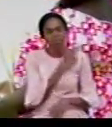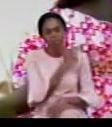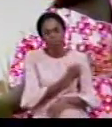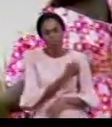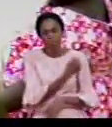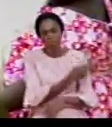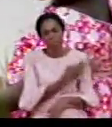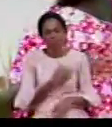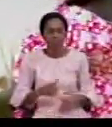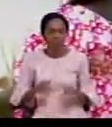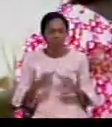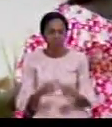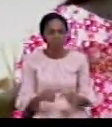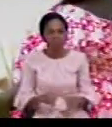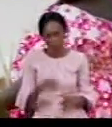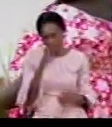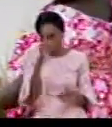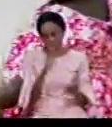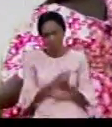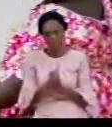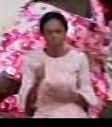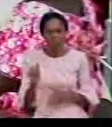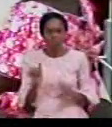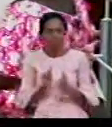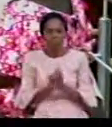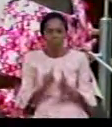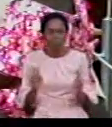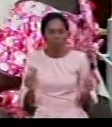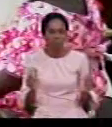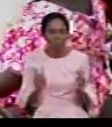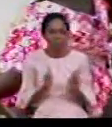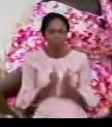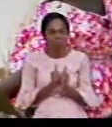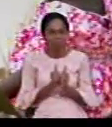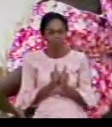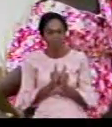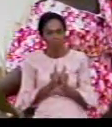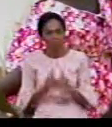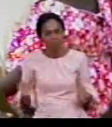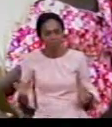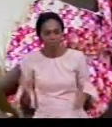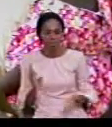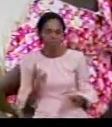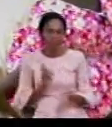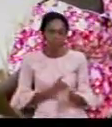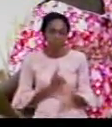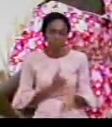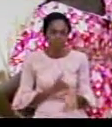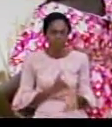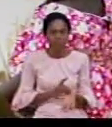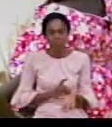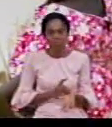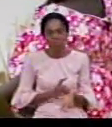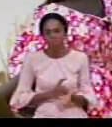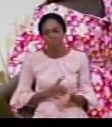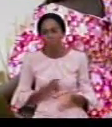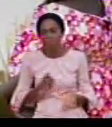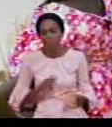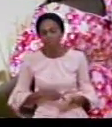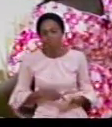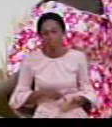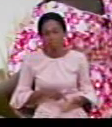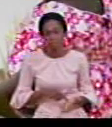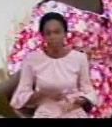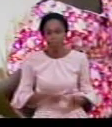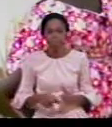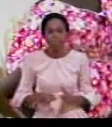believing that without the doctor's reports, God will do something. So we just end there. Since they say we